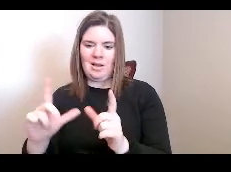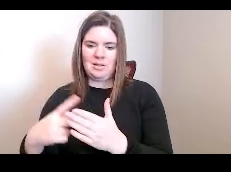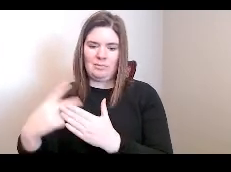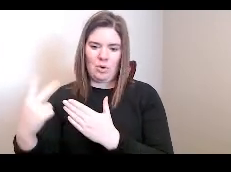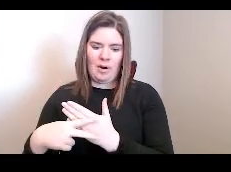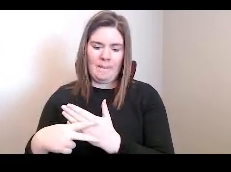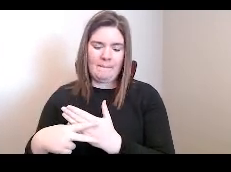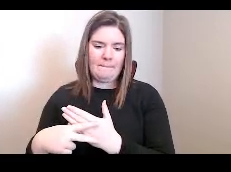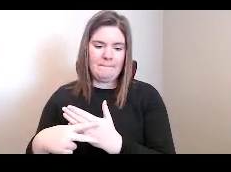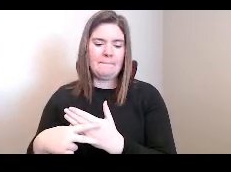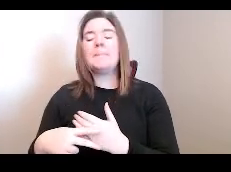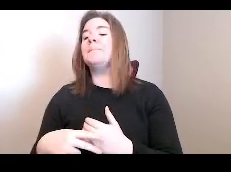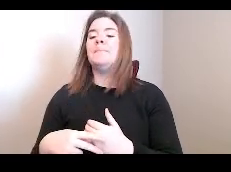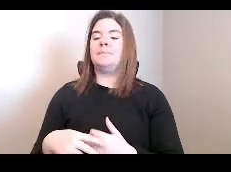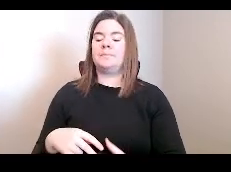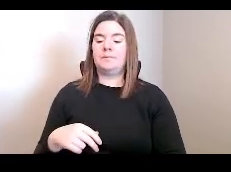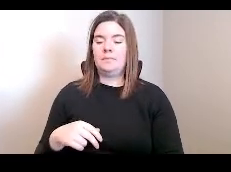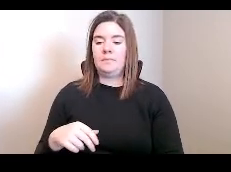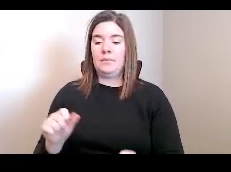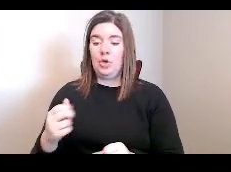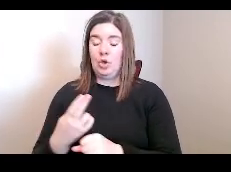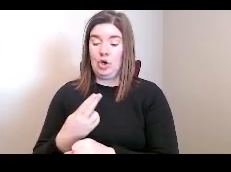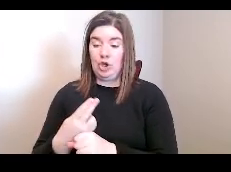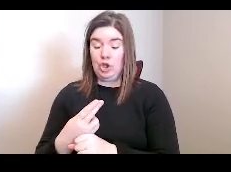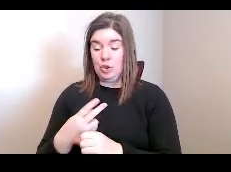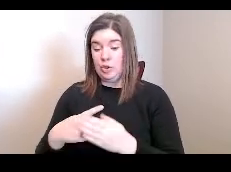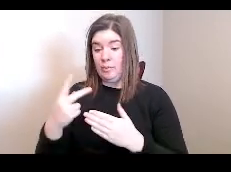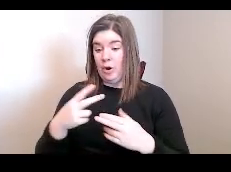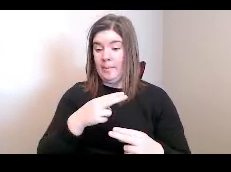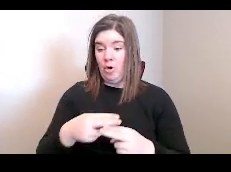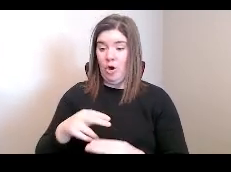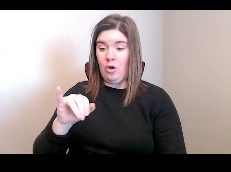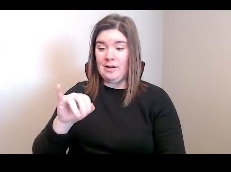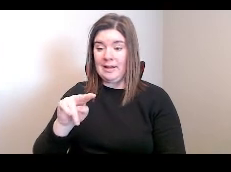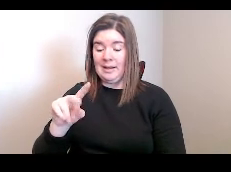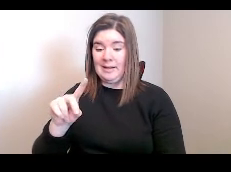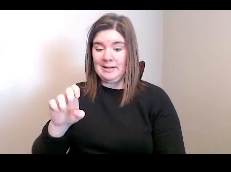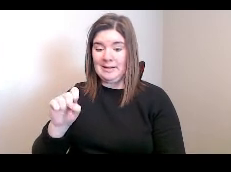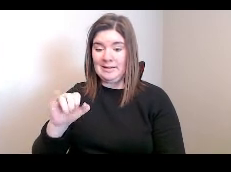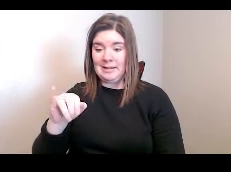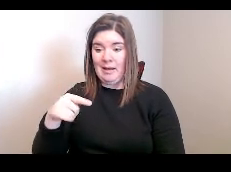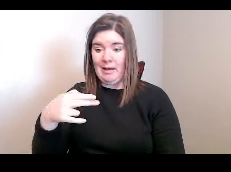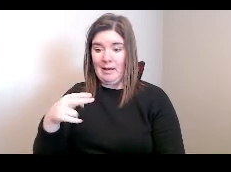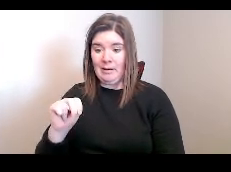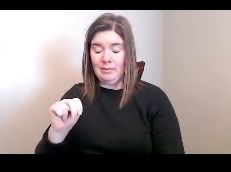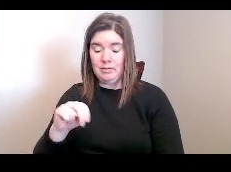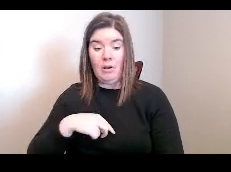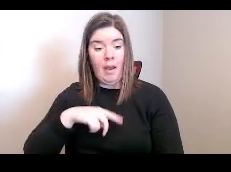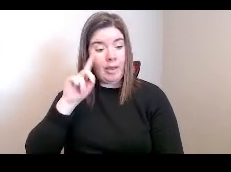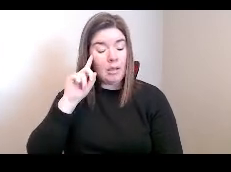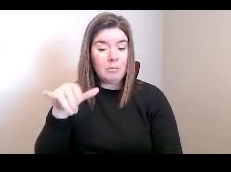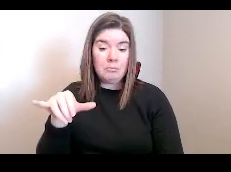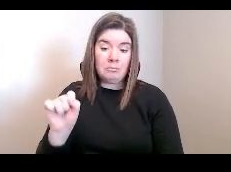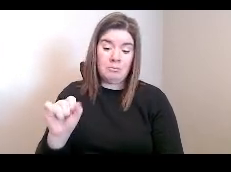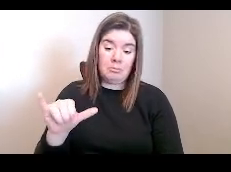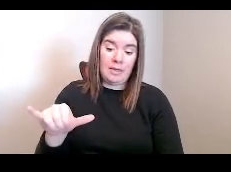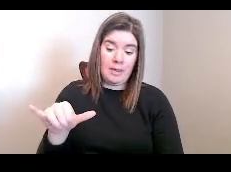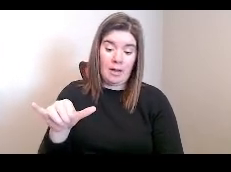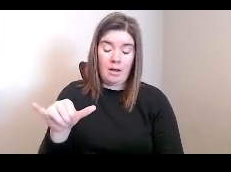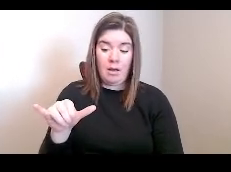publishing software from Adobe called InDesign. And so, yeah, I definitely think that's worth doing.